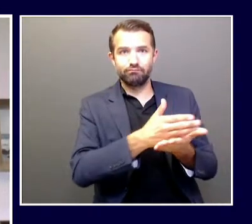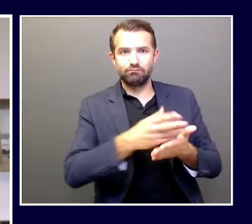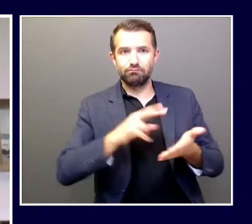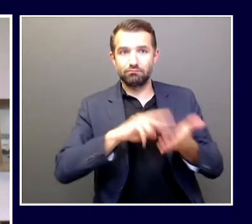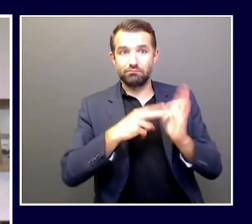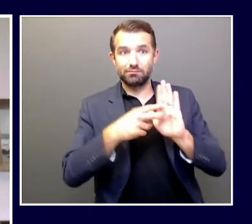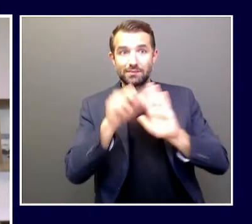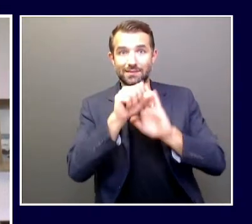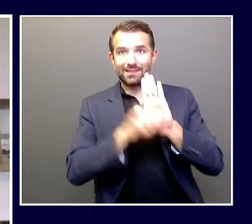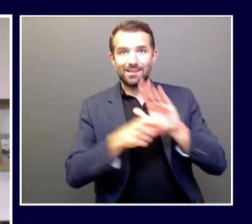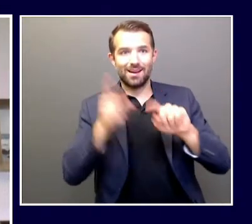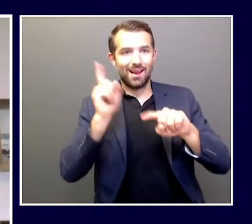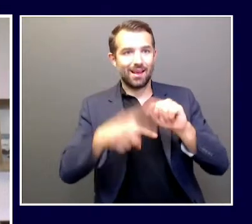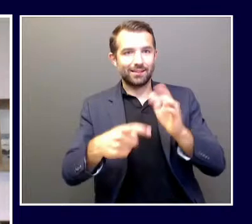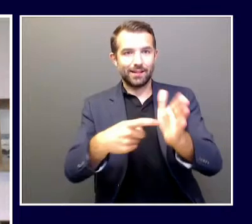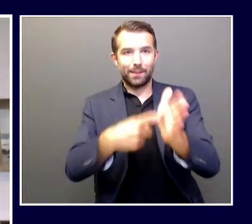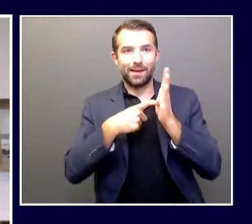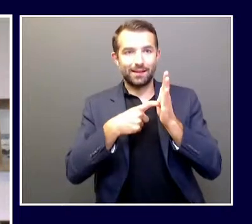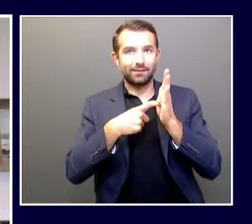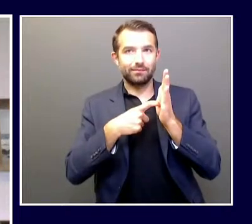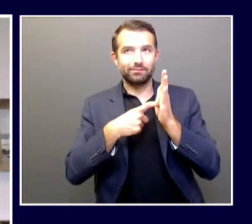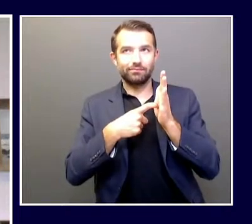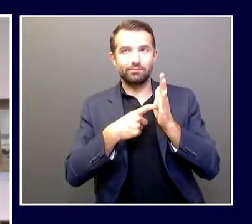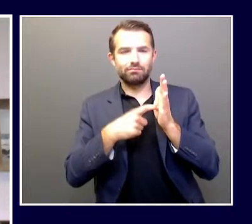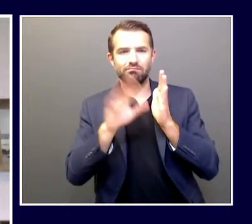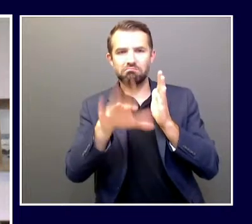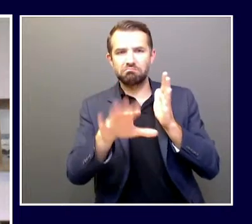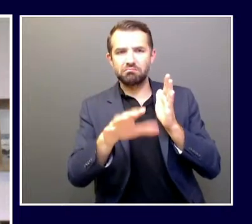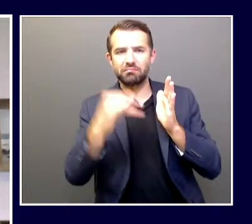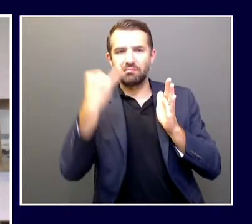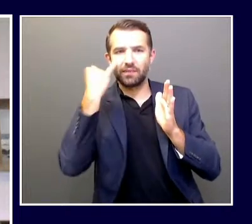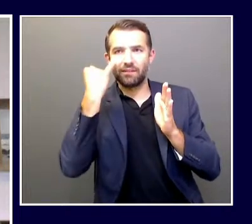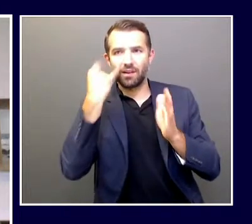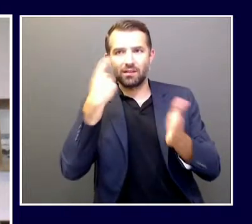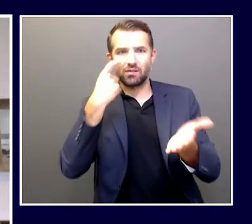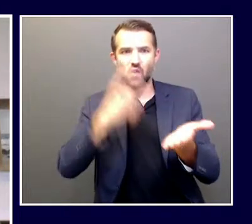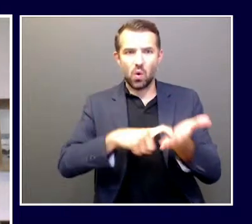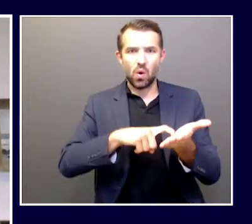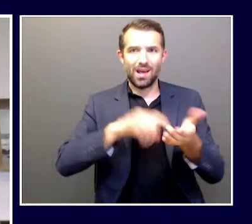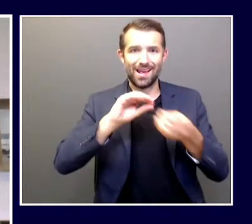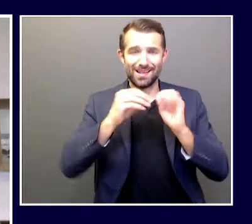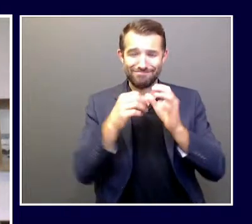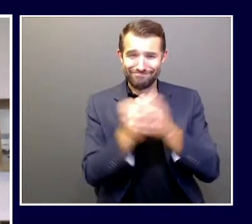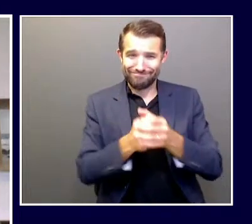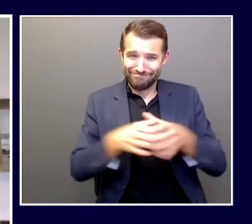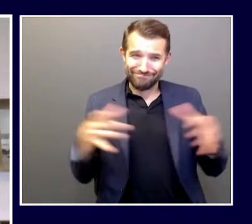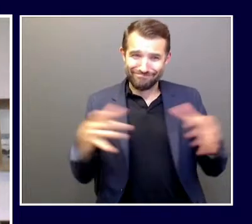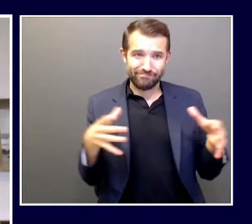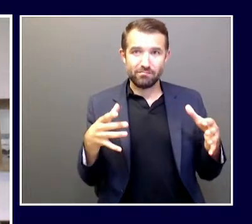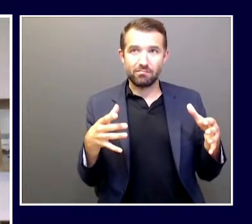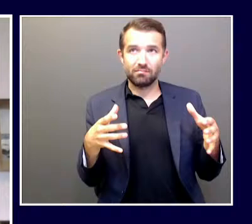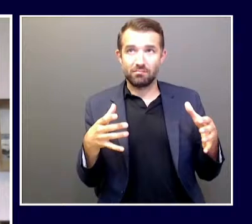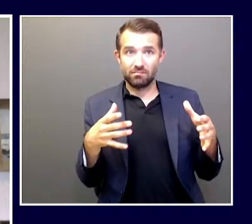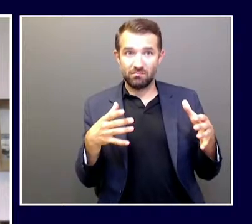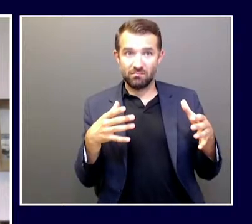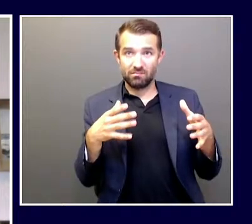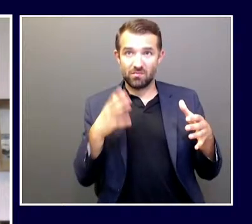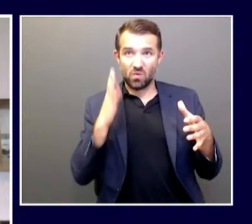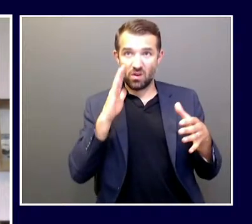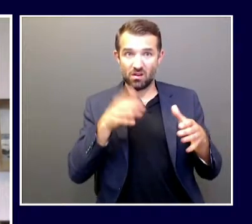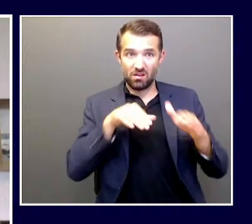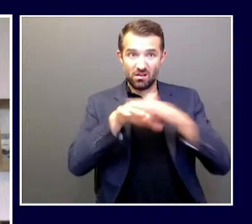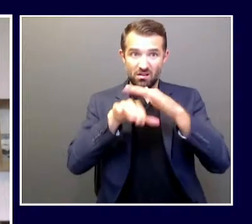of civil emergency if we're nearing previous peaks of people in the hospital or in the ICU?